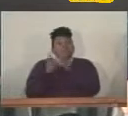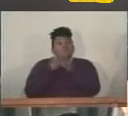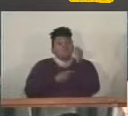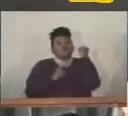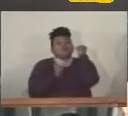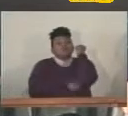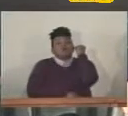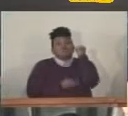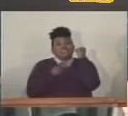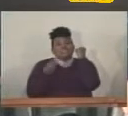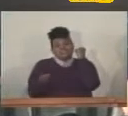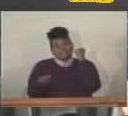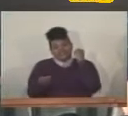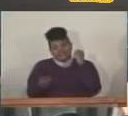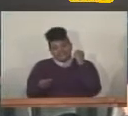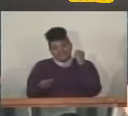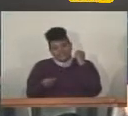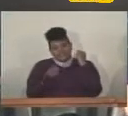is